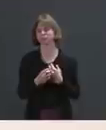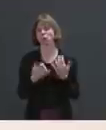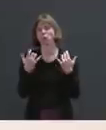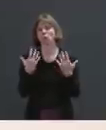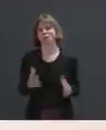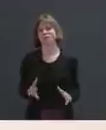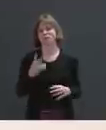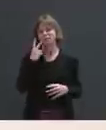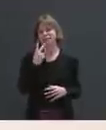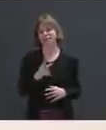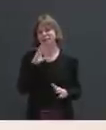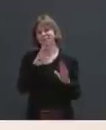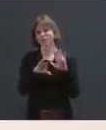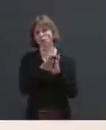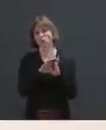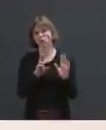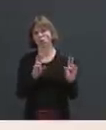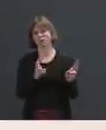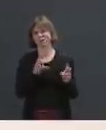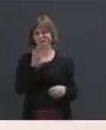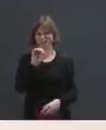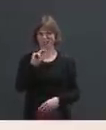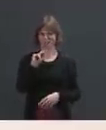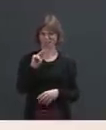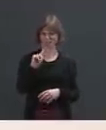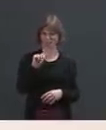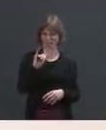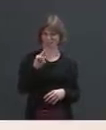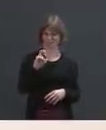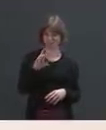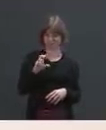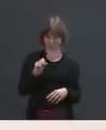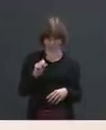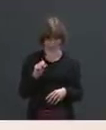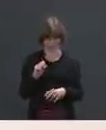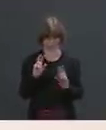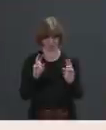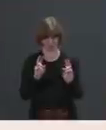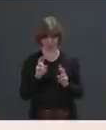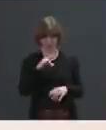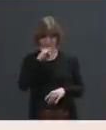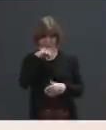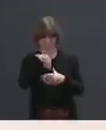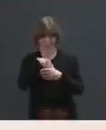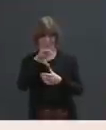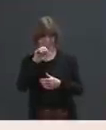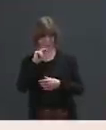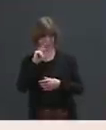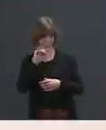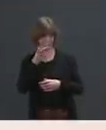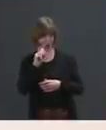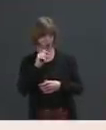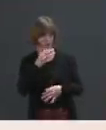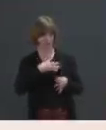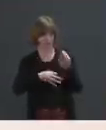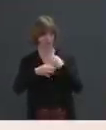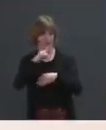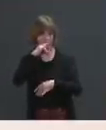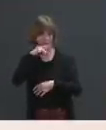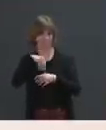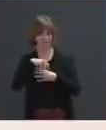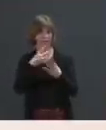of containers. Is there a better description? Is it kids in containers instead of kids in cages? What is the White